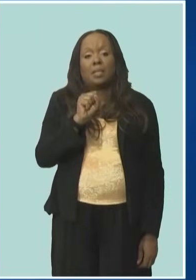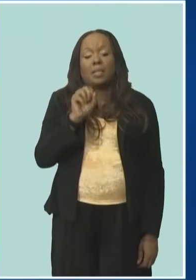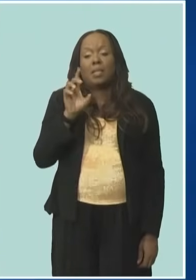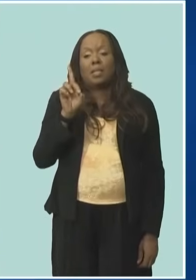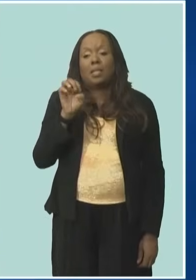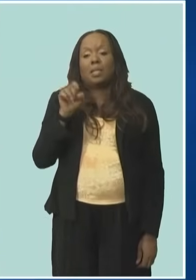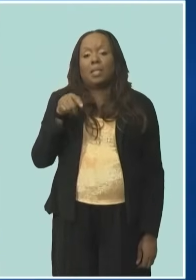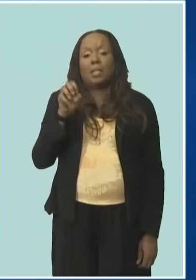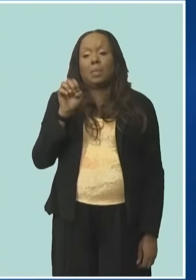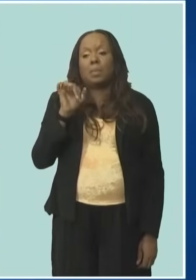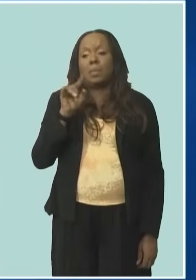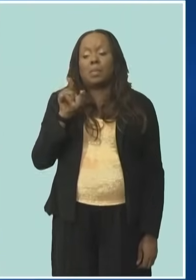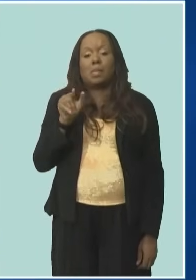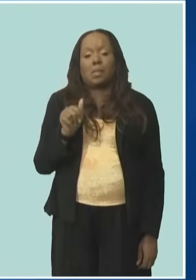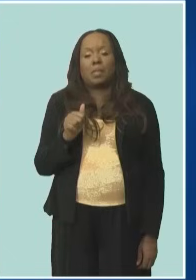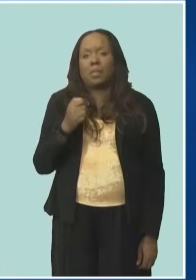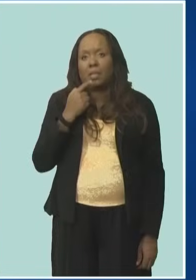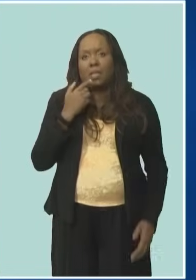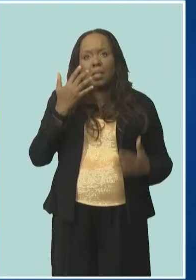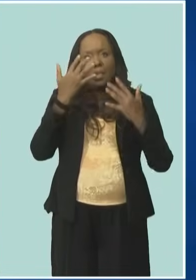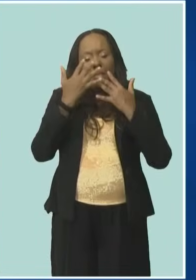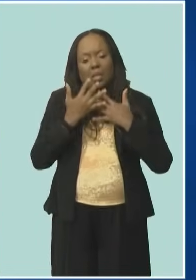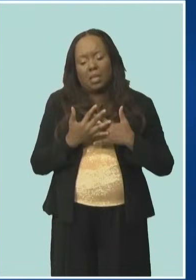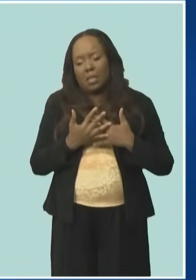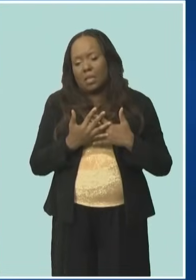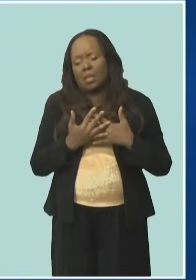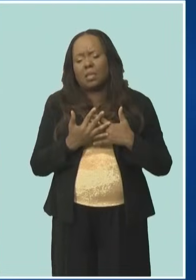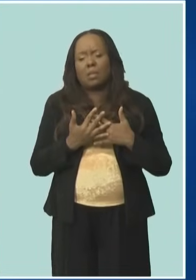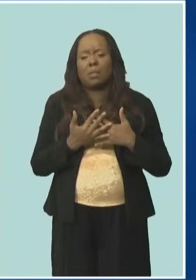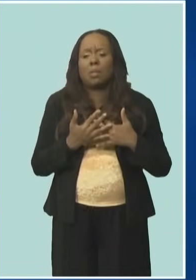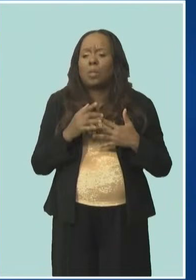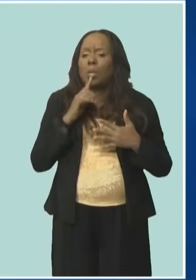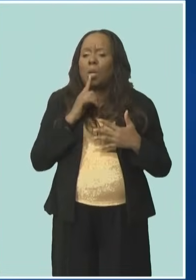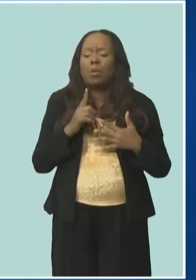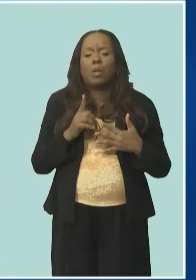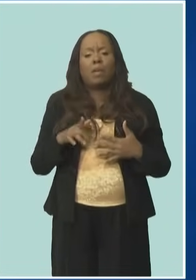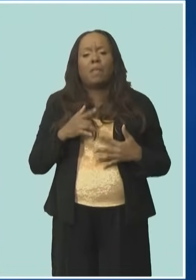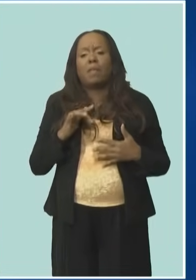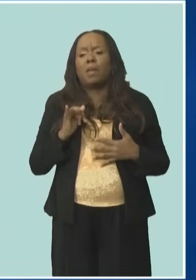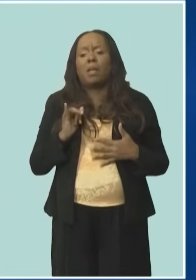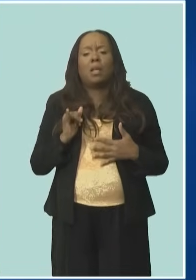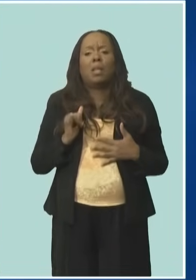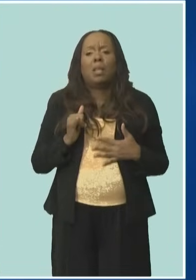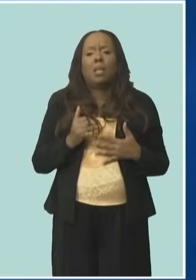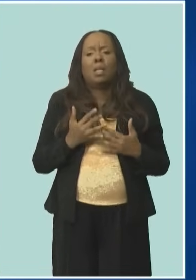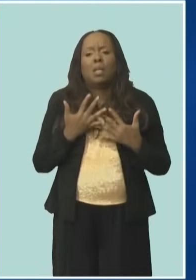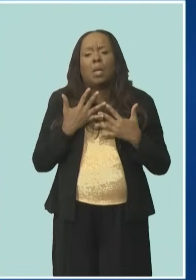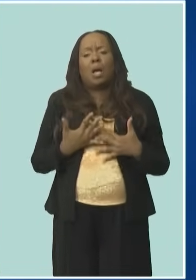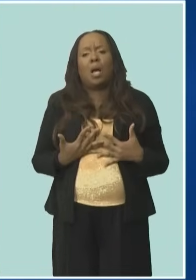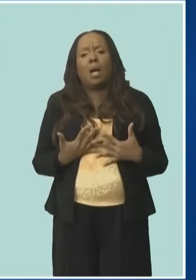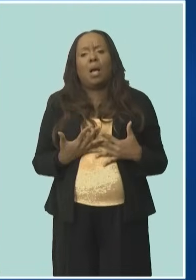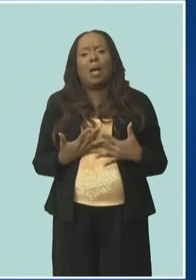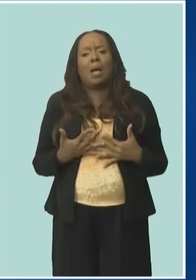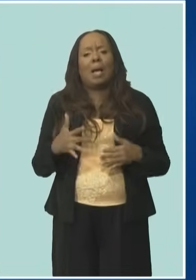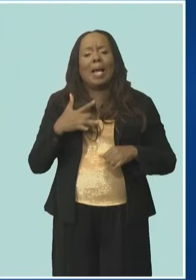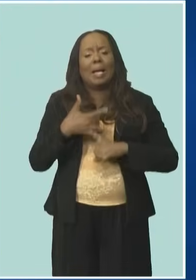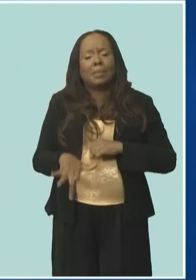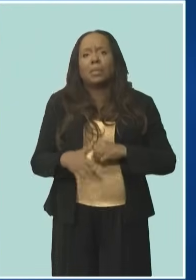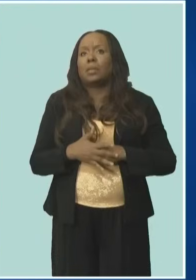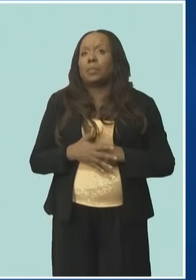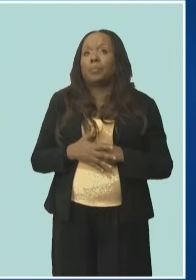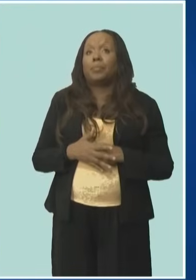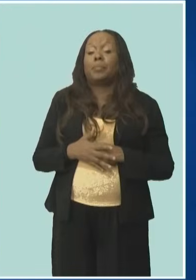a loss for the movement. C2SAB is deeply saddened at the loss of Brother Frost, who has been a stalwart for the Barbados Labor